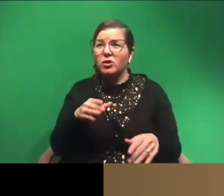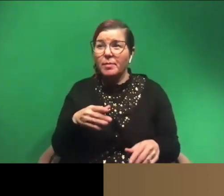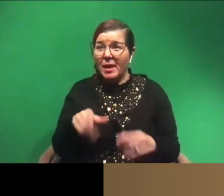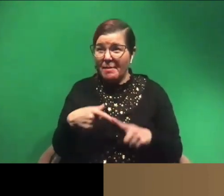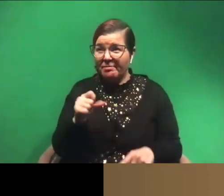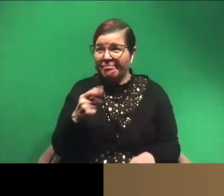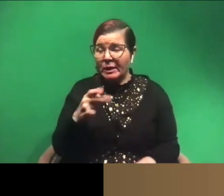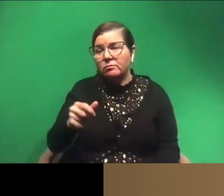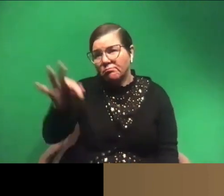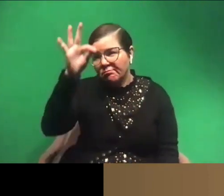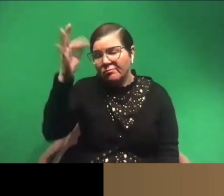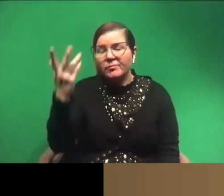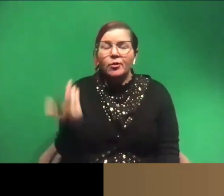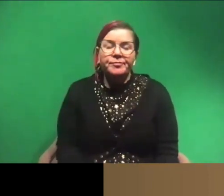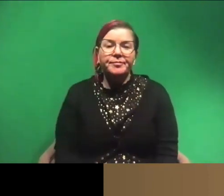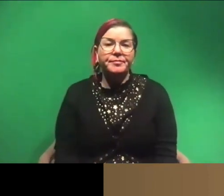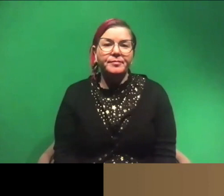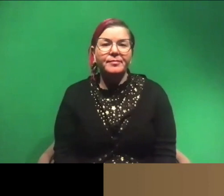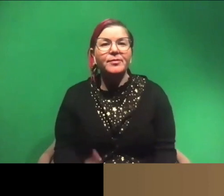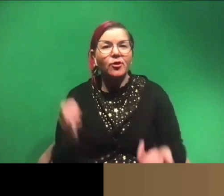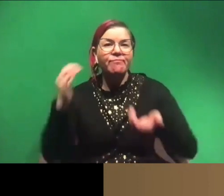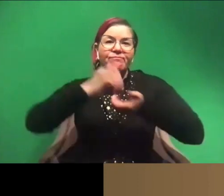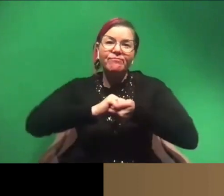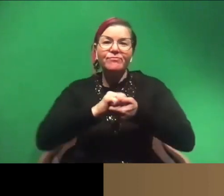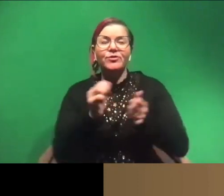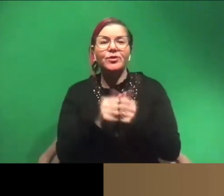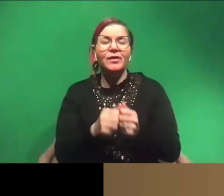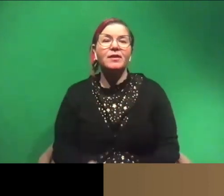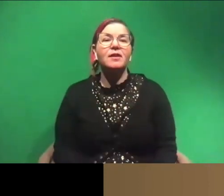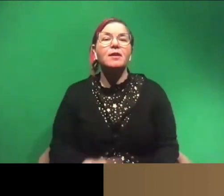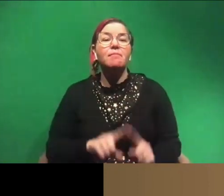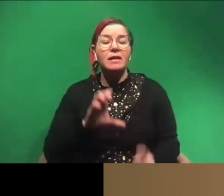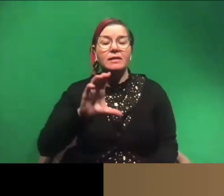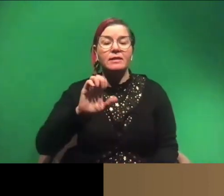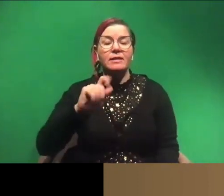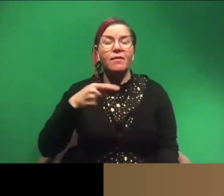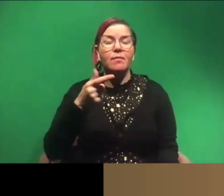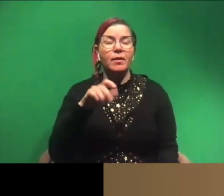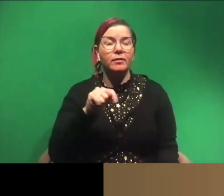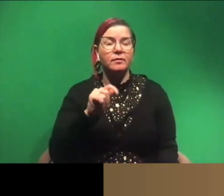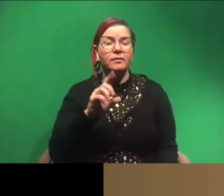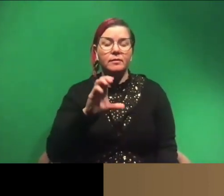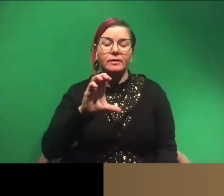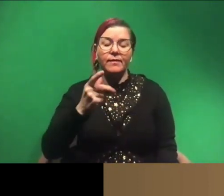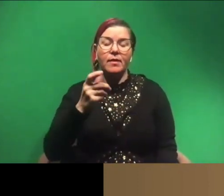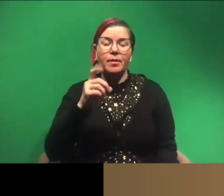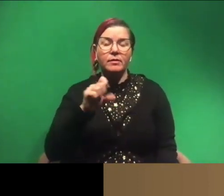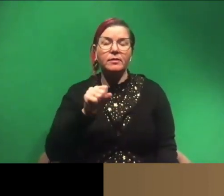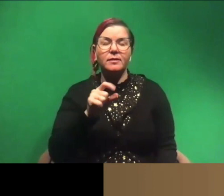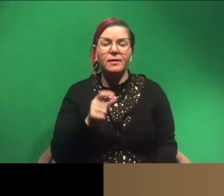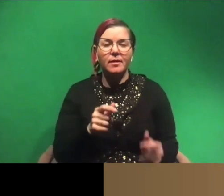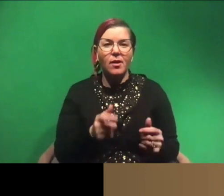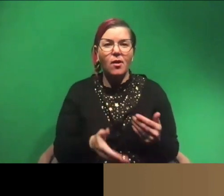space. So powers combined. Cephalopods are the most alien-like species that we